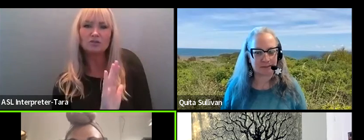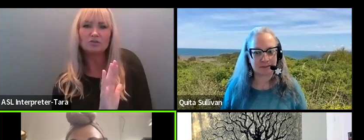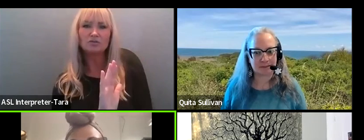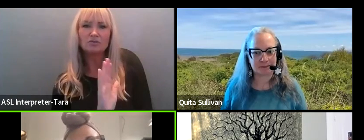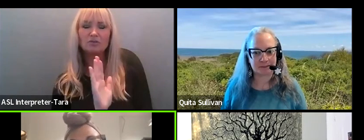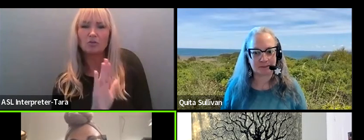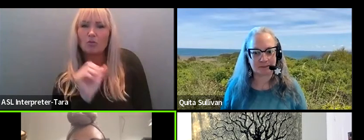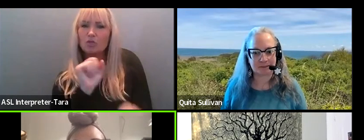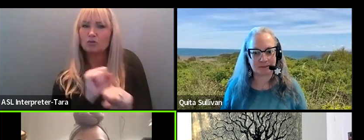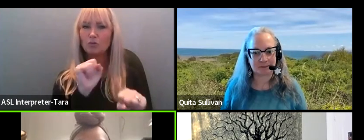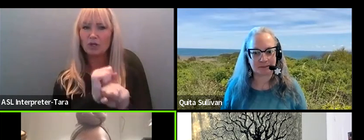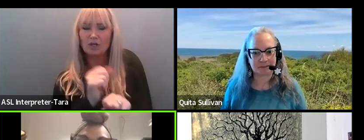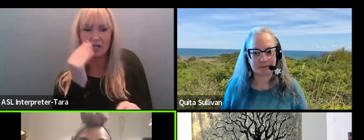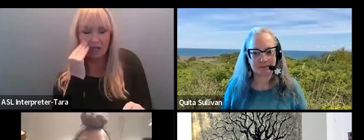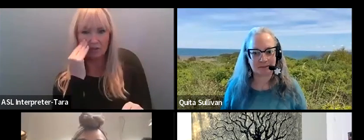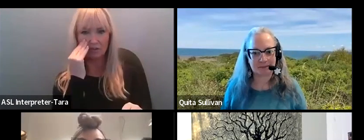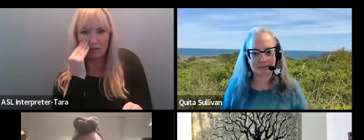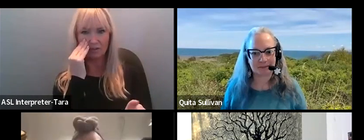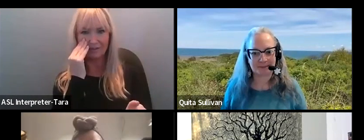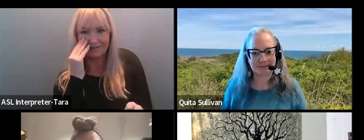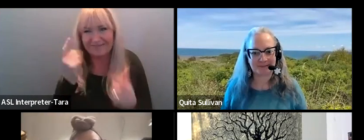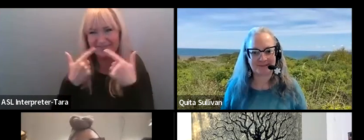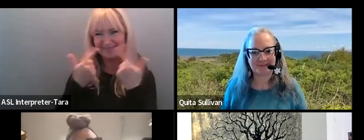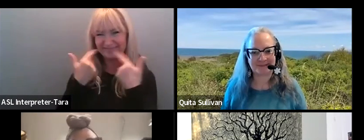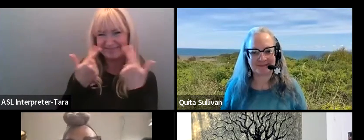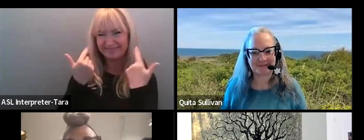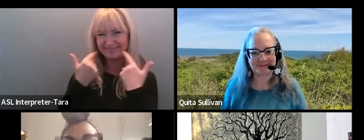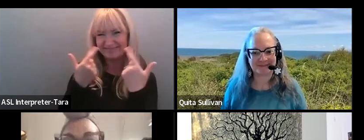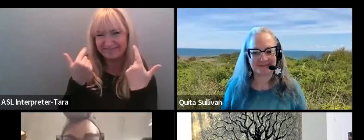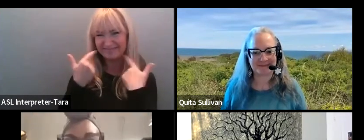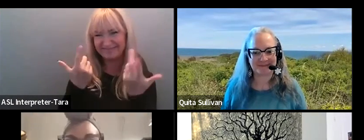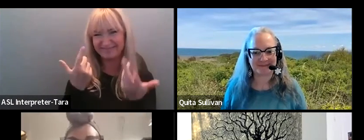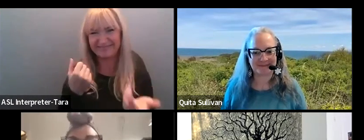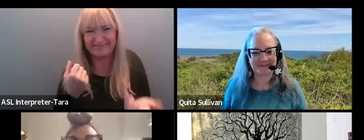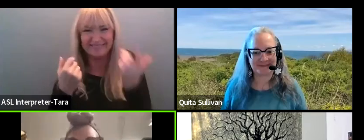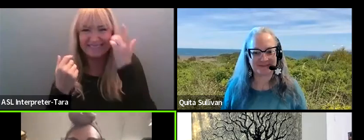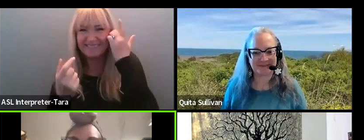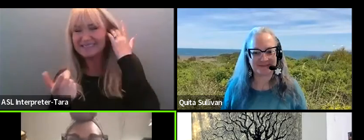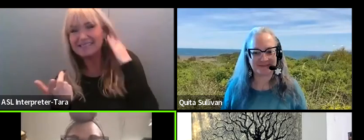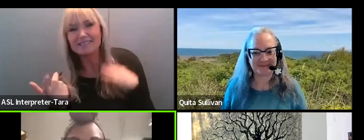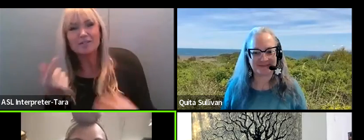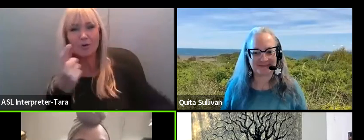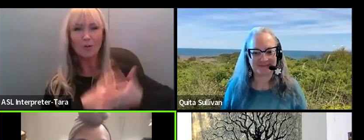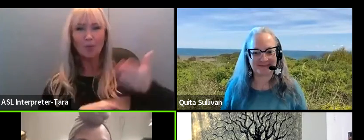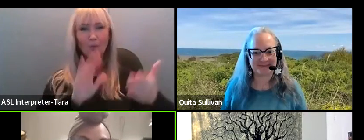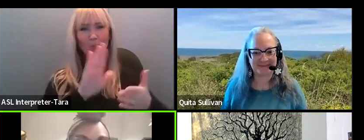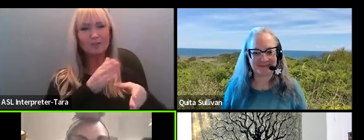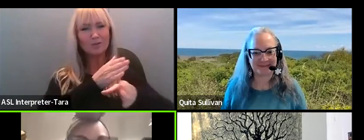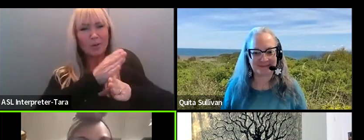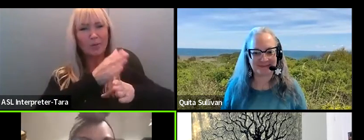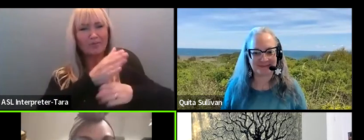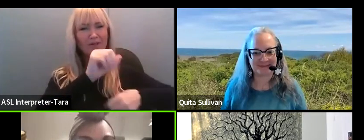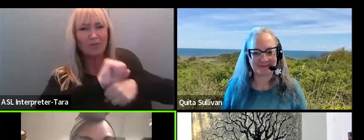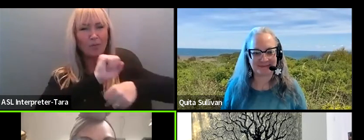like your work? Because I know that for folks that don't know you, like what is the gamut of